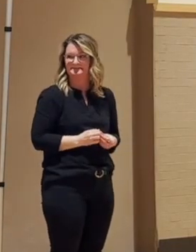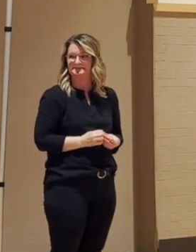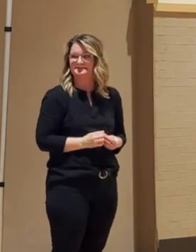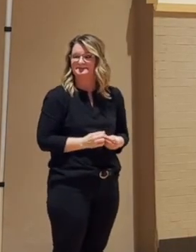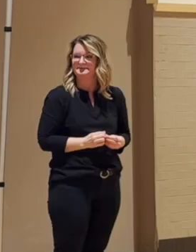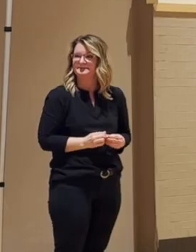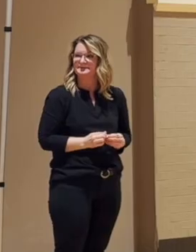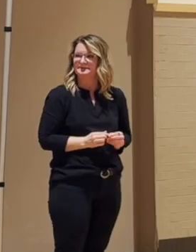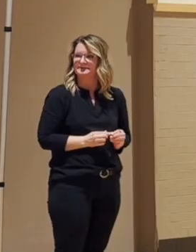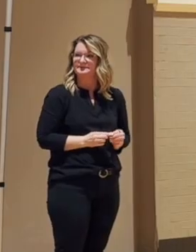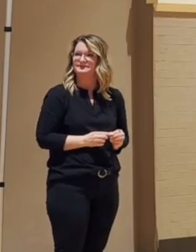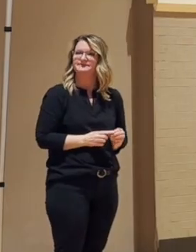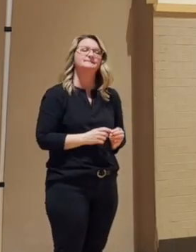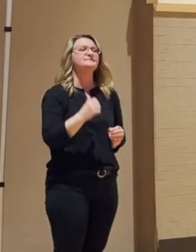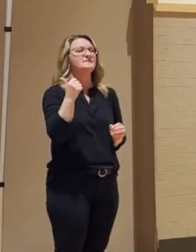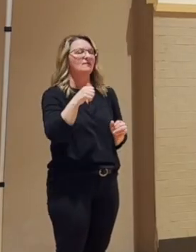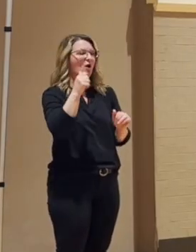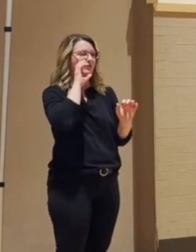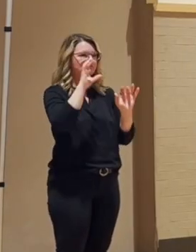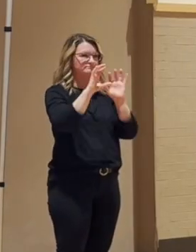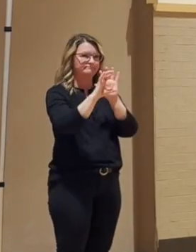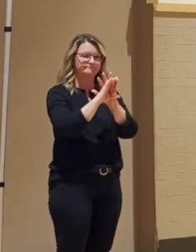19. So here's another graphic of